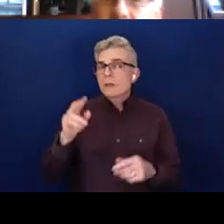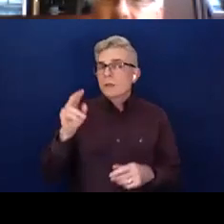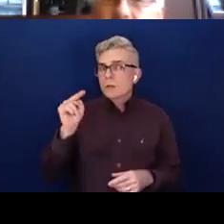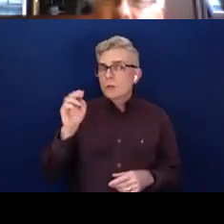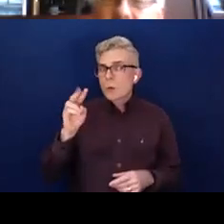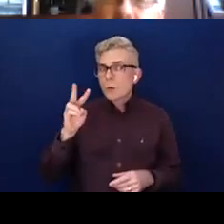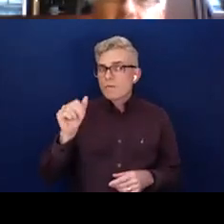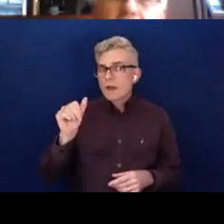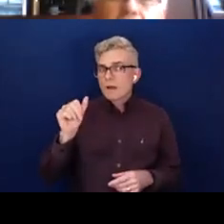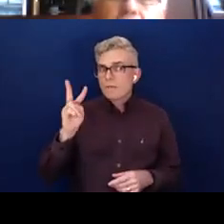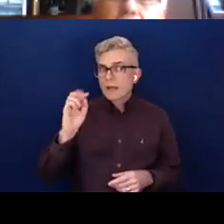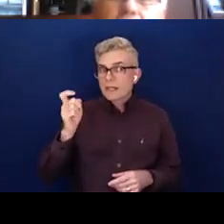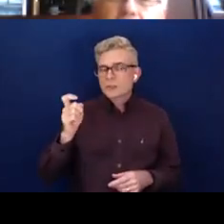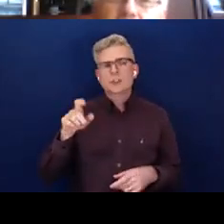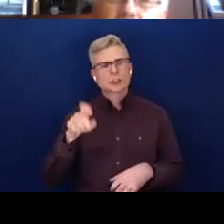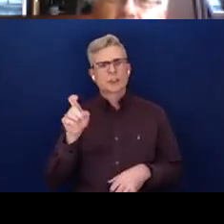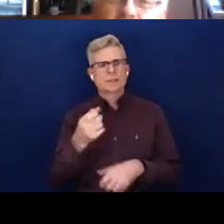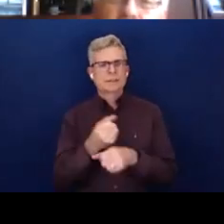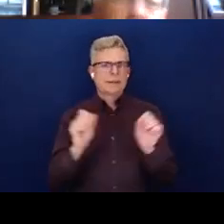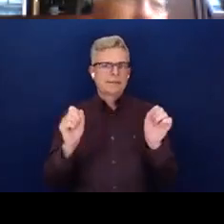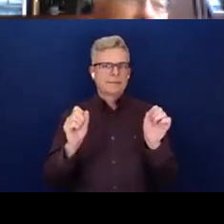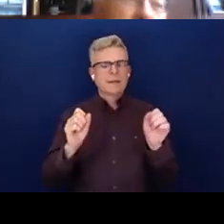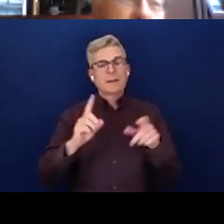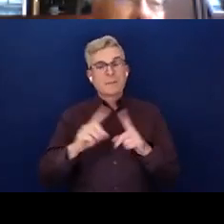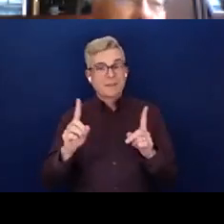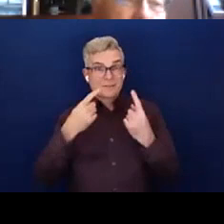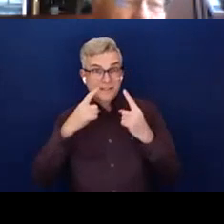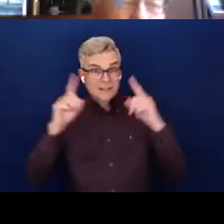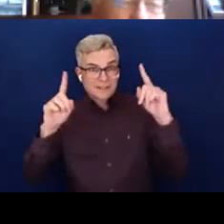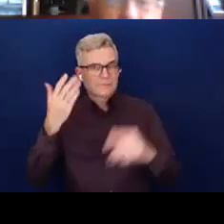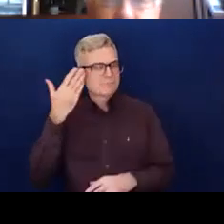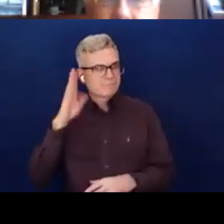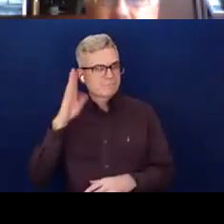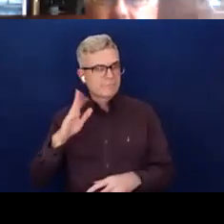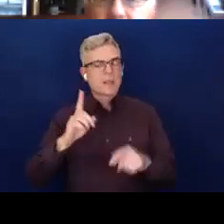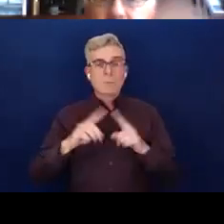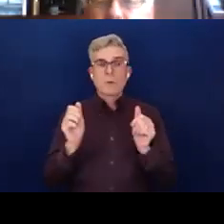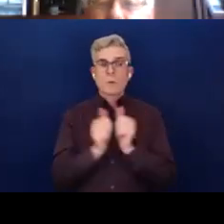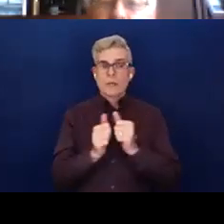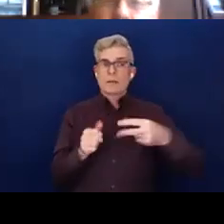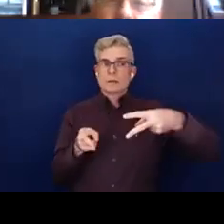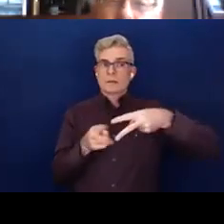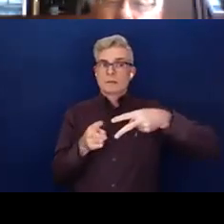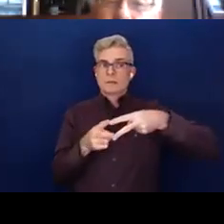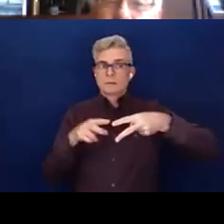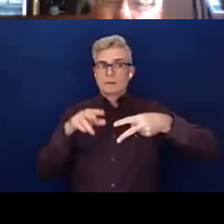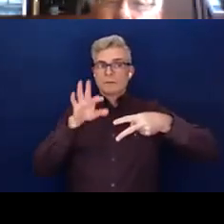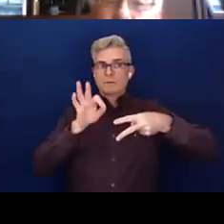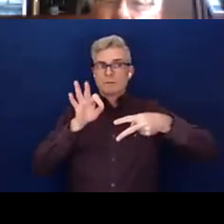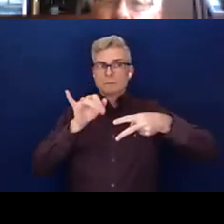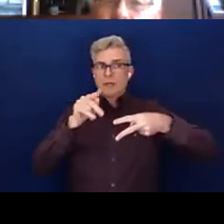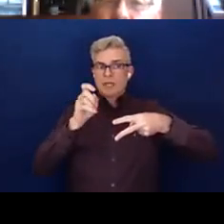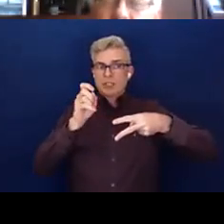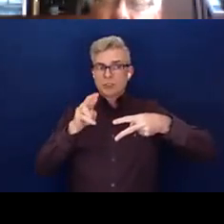don't know the efficacy of the Novavax, but I know with Moderna, with Pfizer, 2 doses are 95% effective.